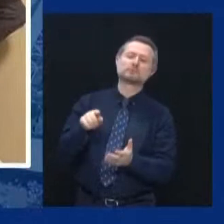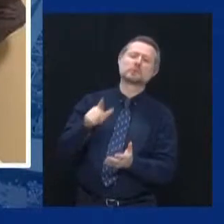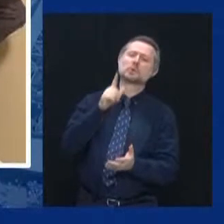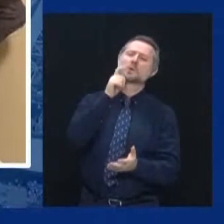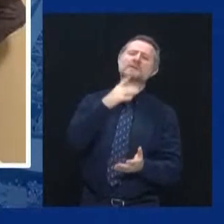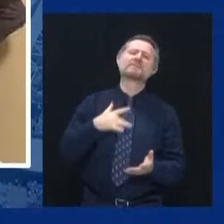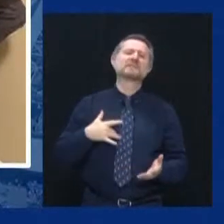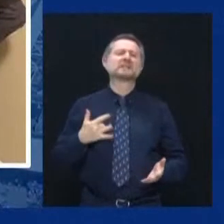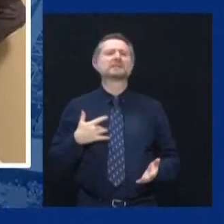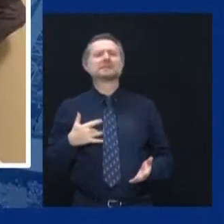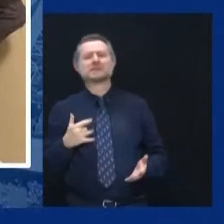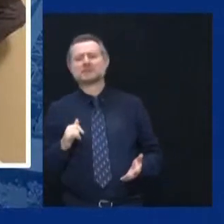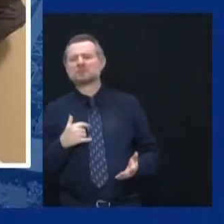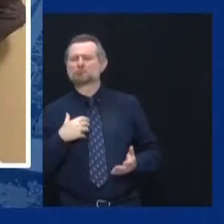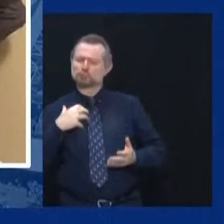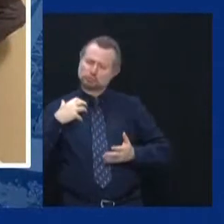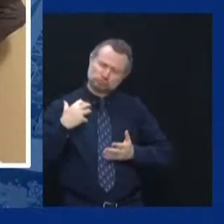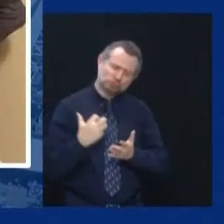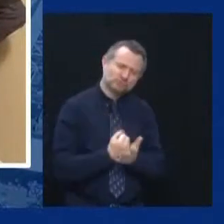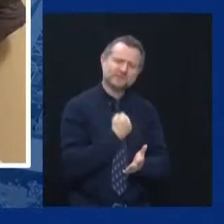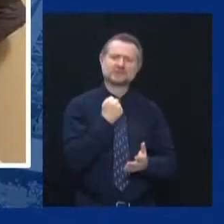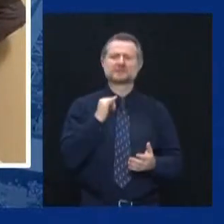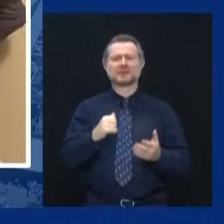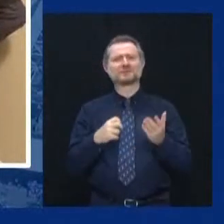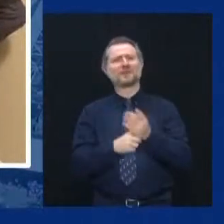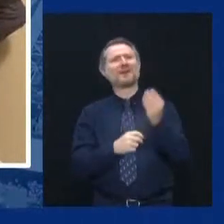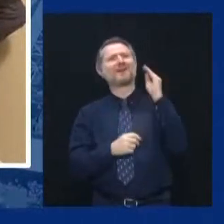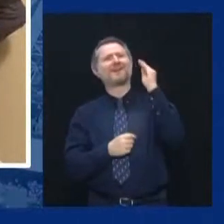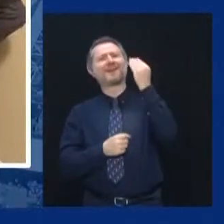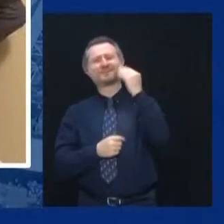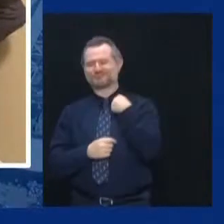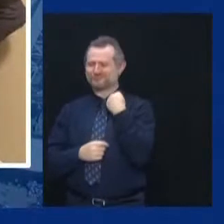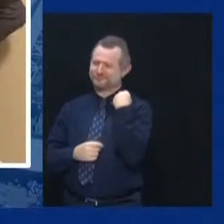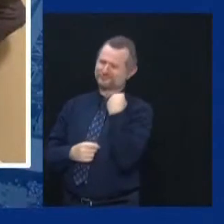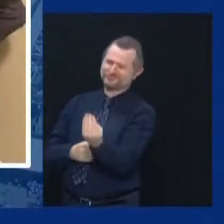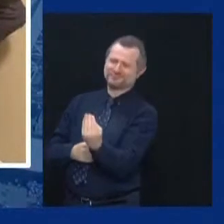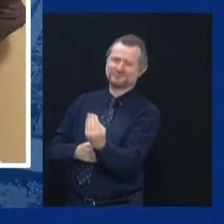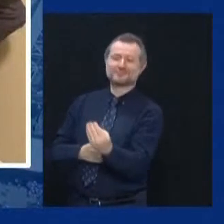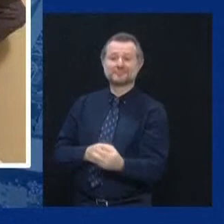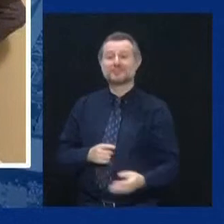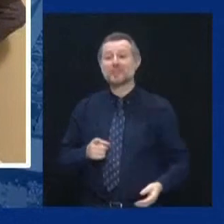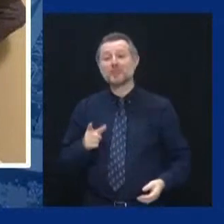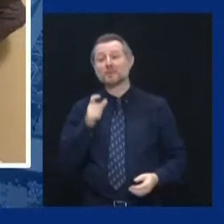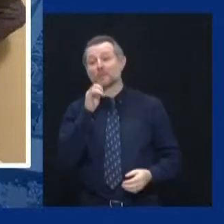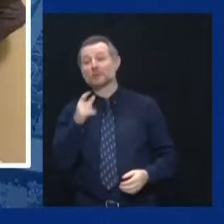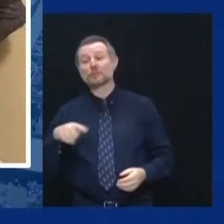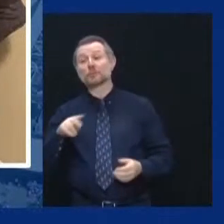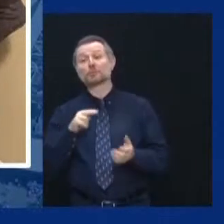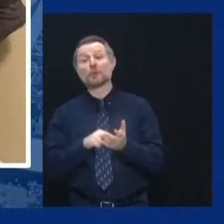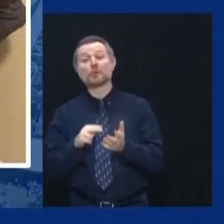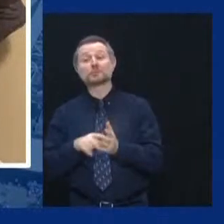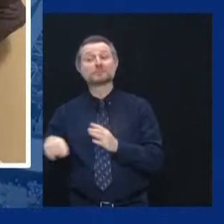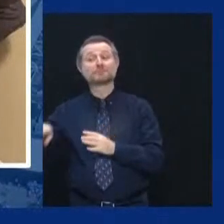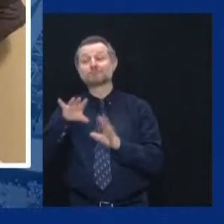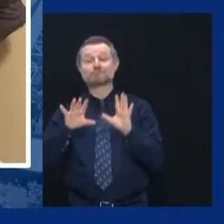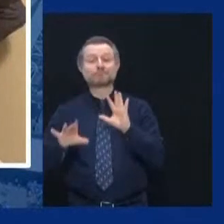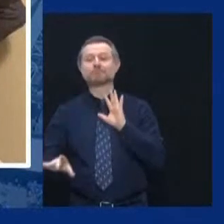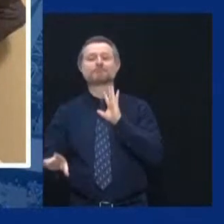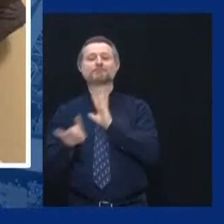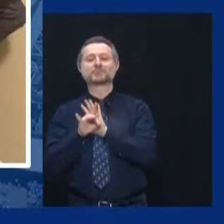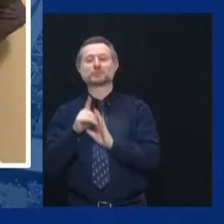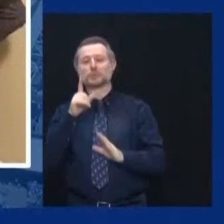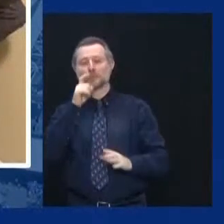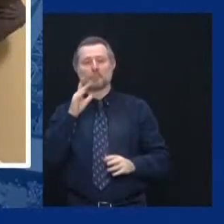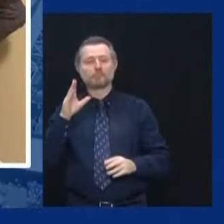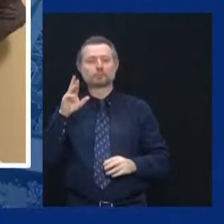believe deserved that ticket. And the nurses picked